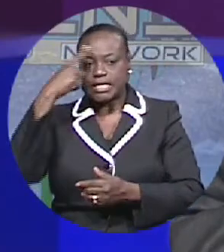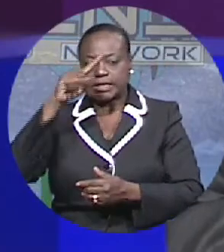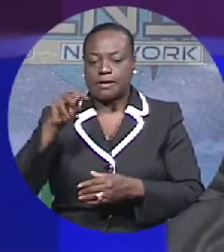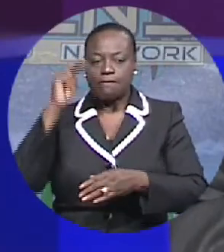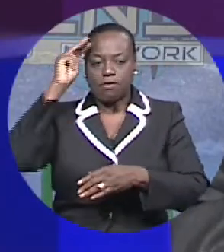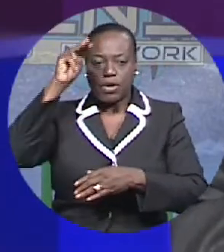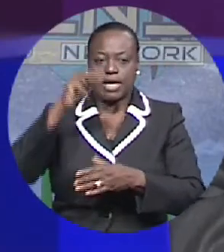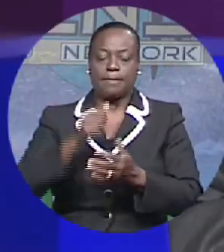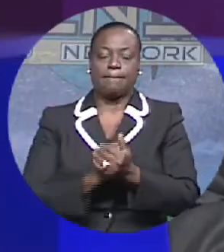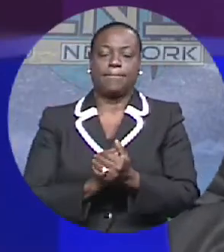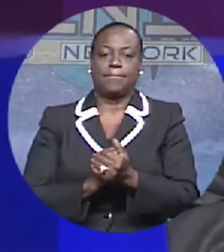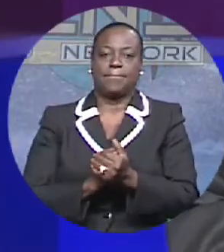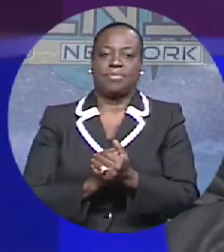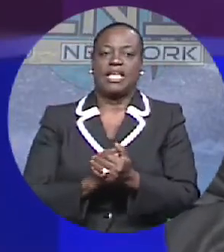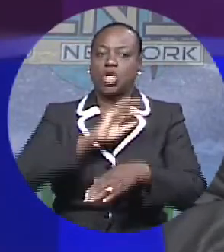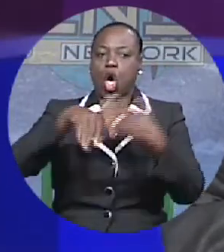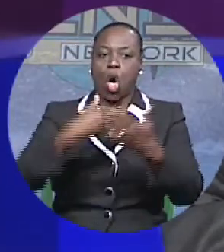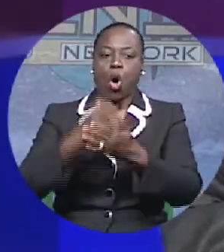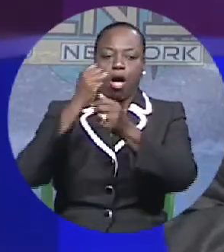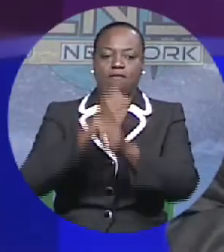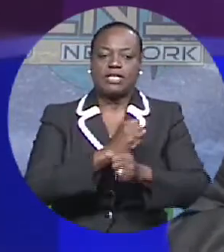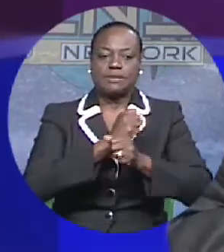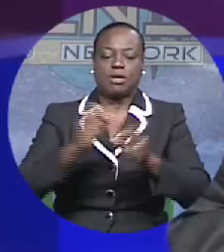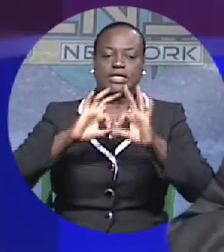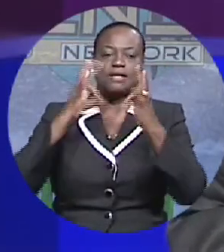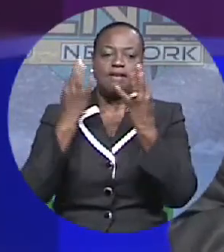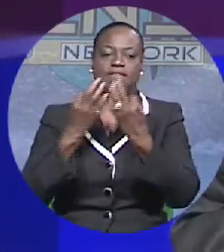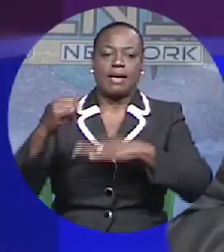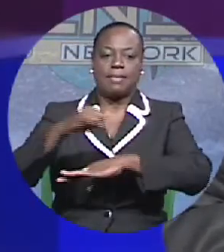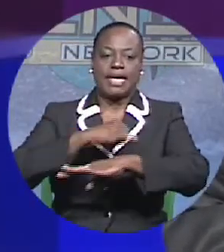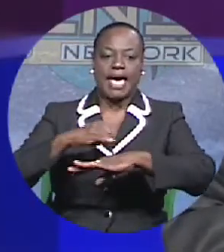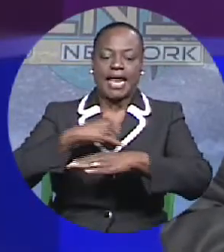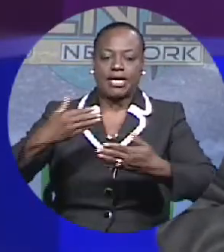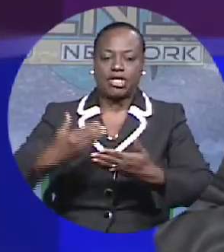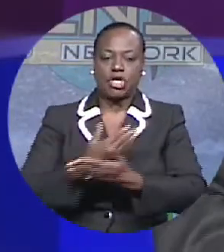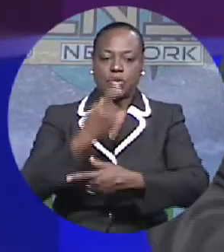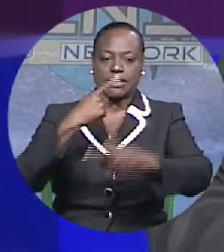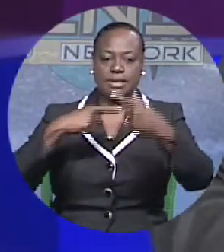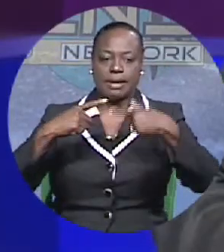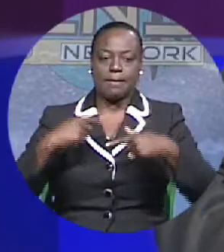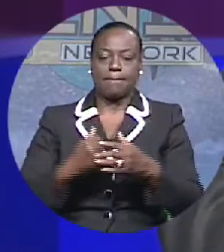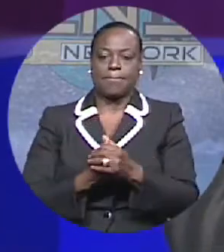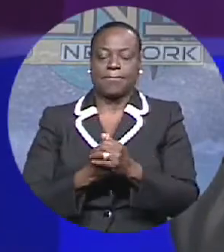in the upcoming season. That'll do it for sports. Your Family Island news still to come.